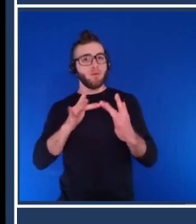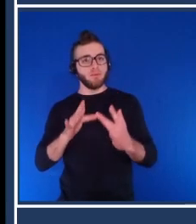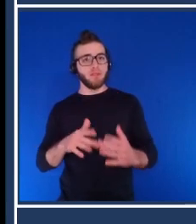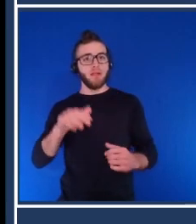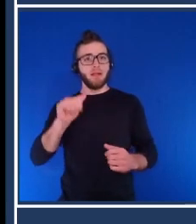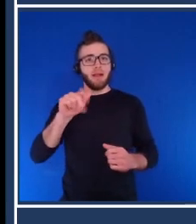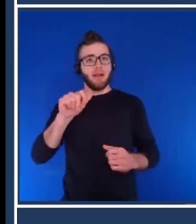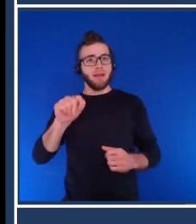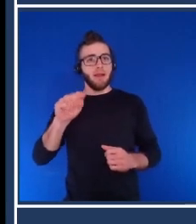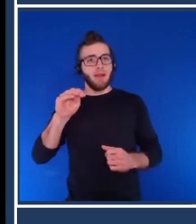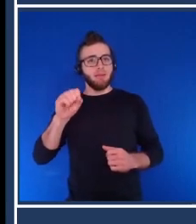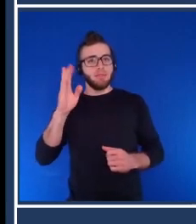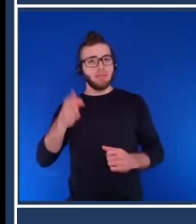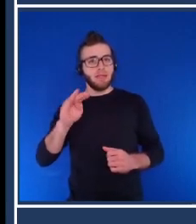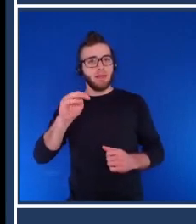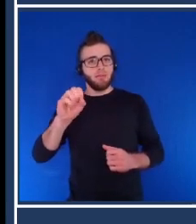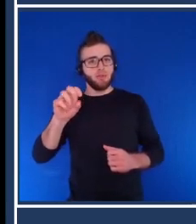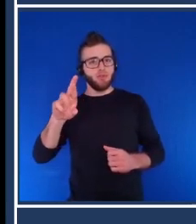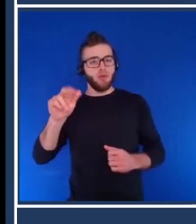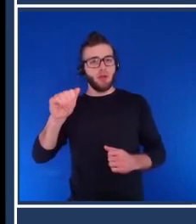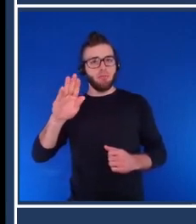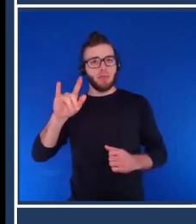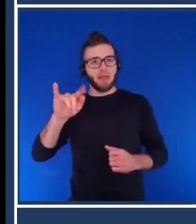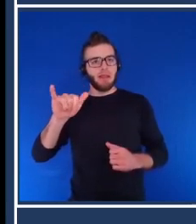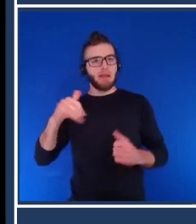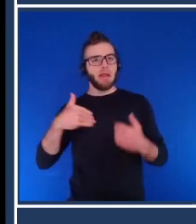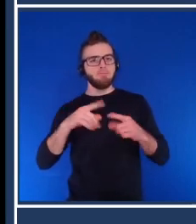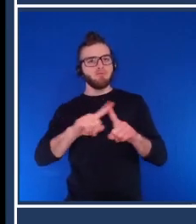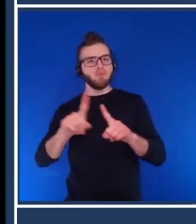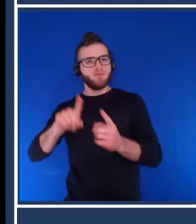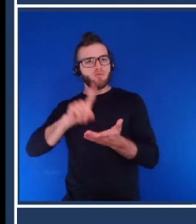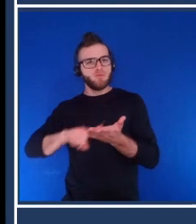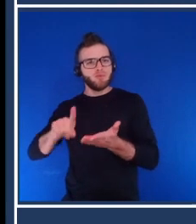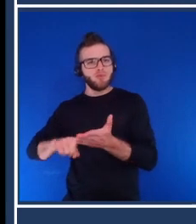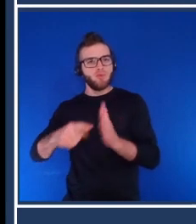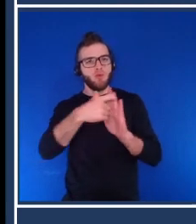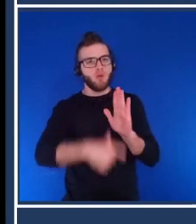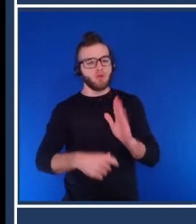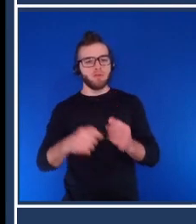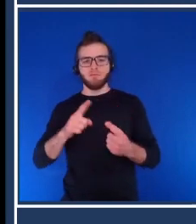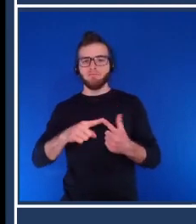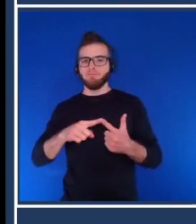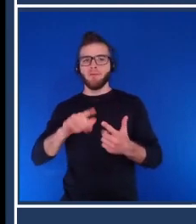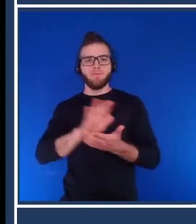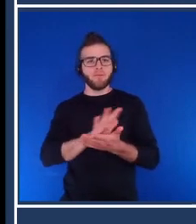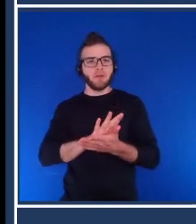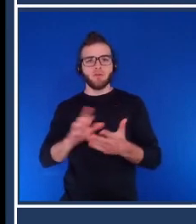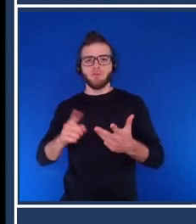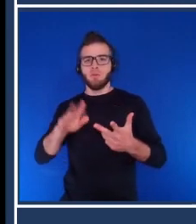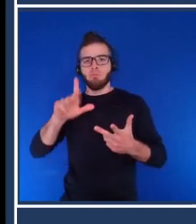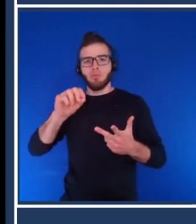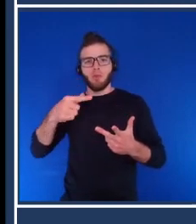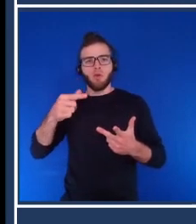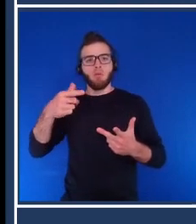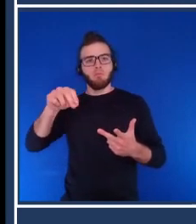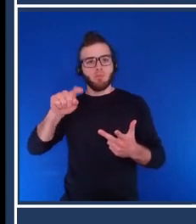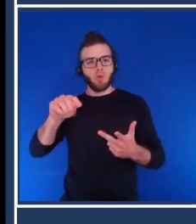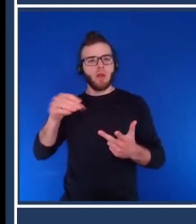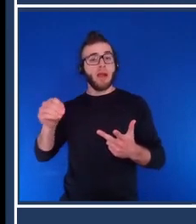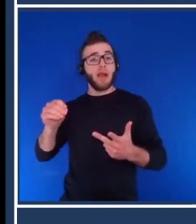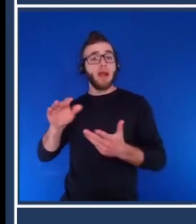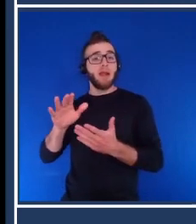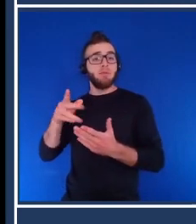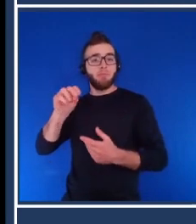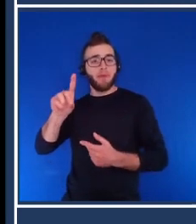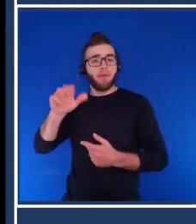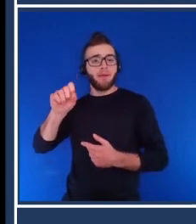aka.ms/MSRAbility, which includes not only research articles, but also videos, blog posts, and podcasts from our team. For the